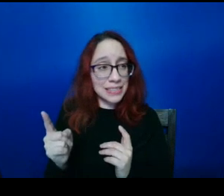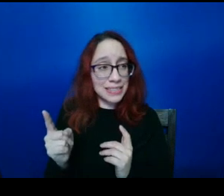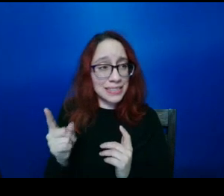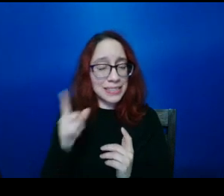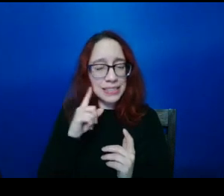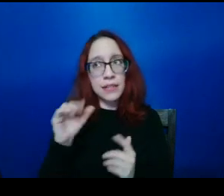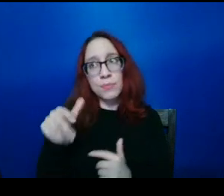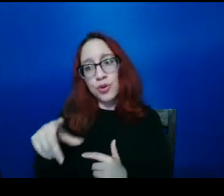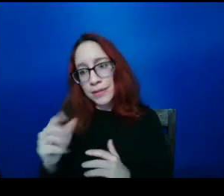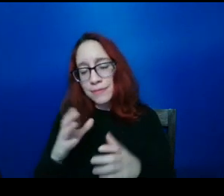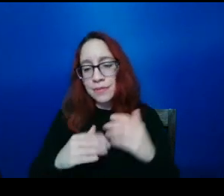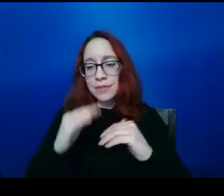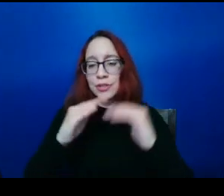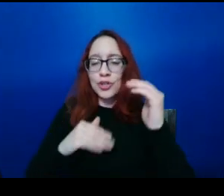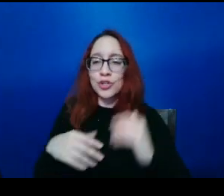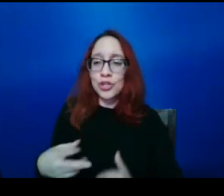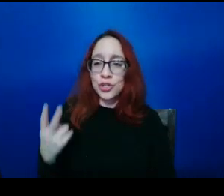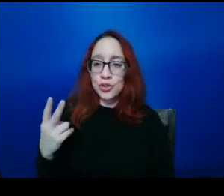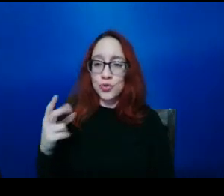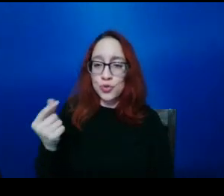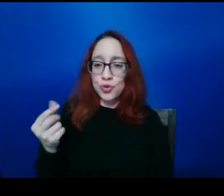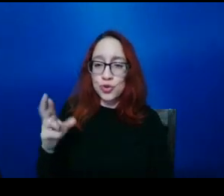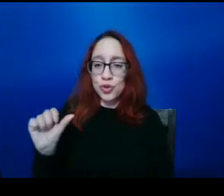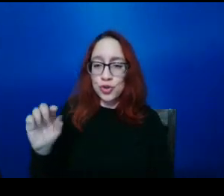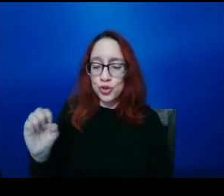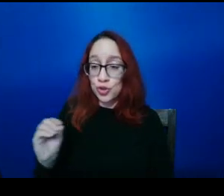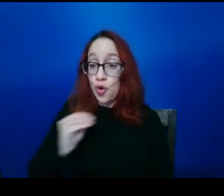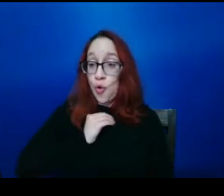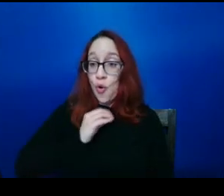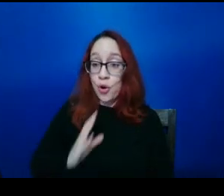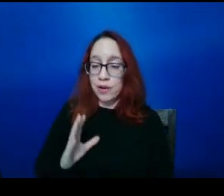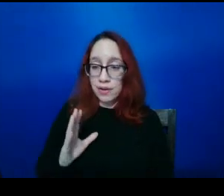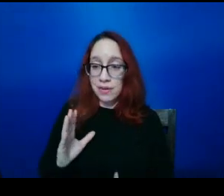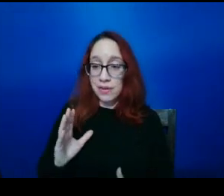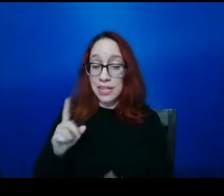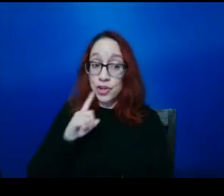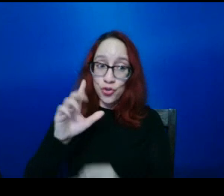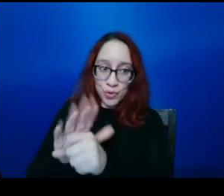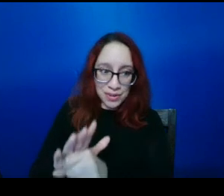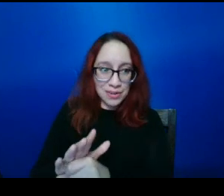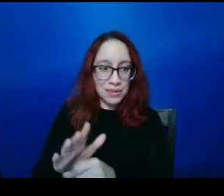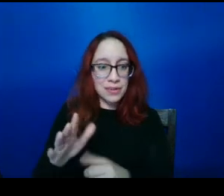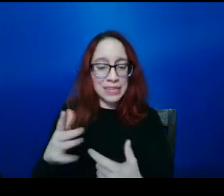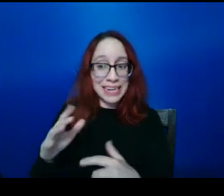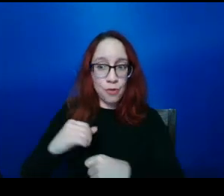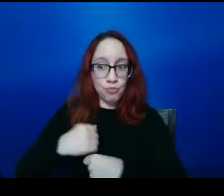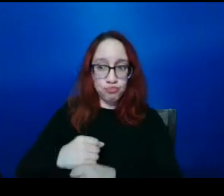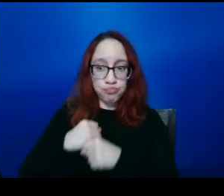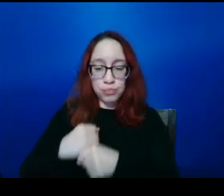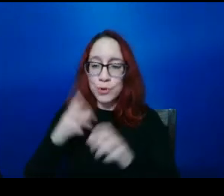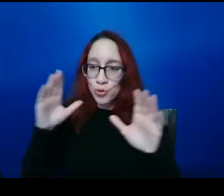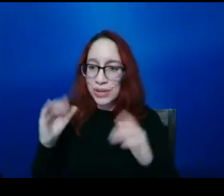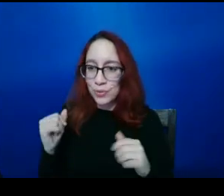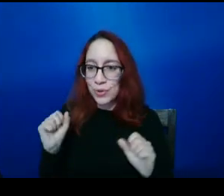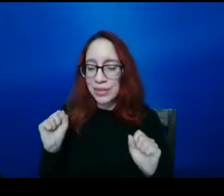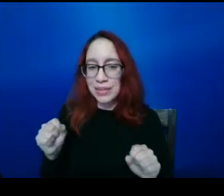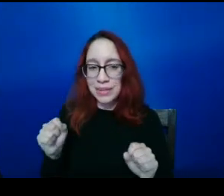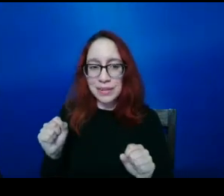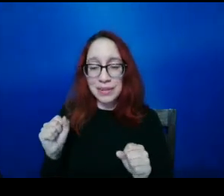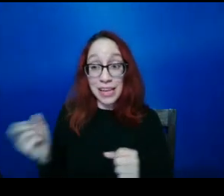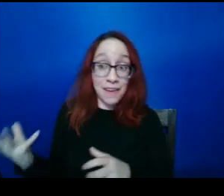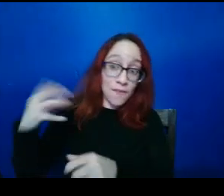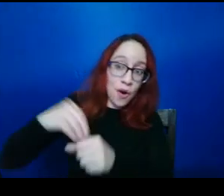apartment complex that the two Georges owner proposed and is now confirmed, and now it's mid-construction. It'd be great if we got them